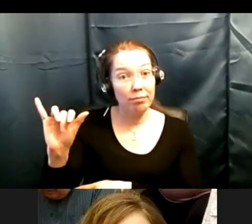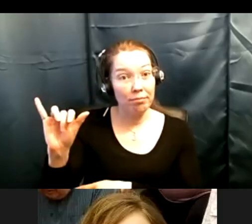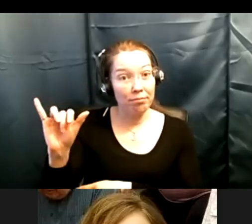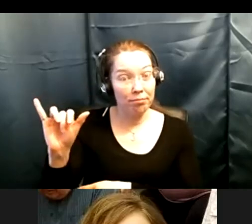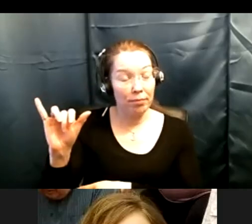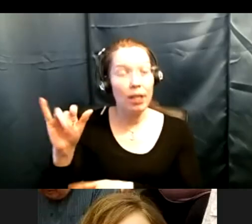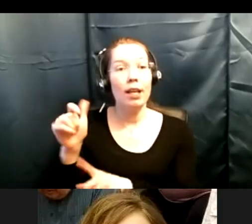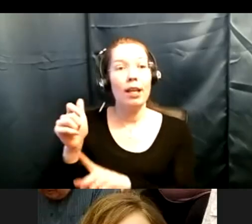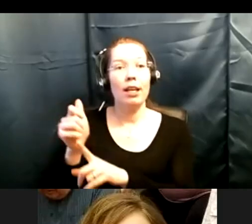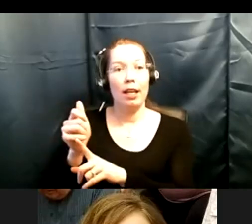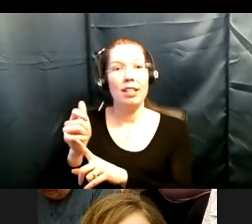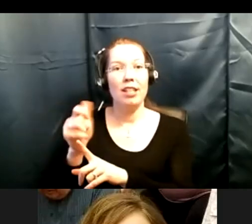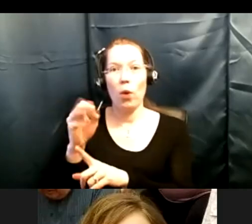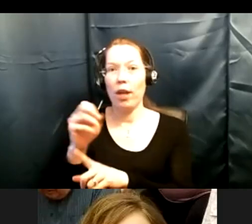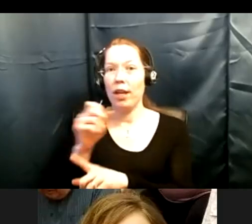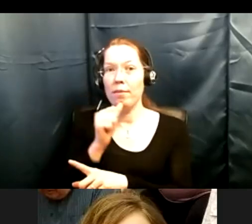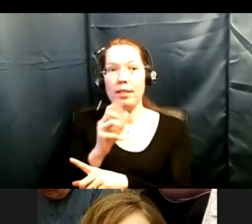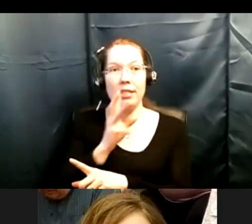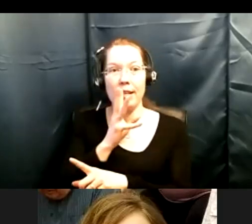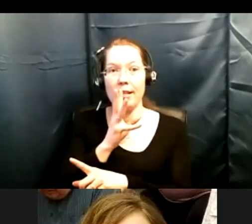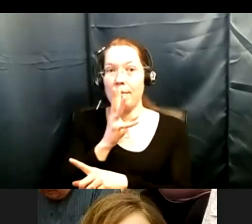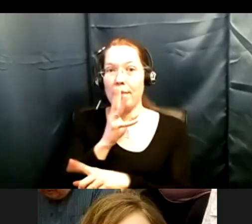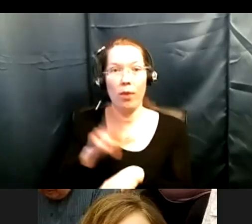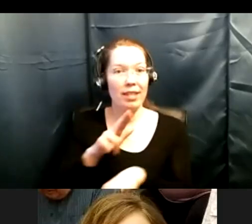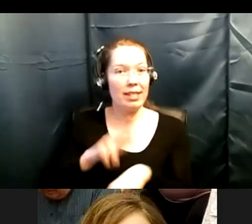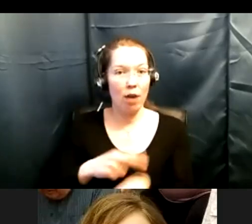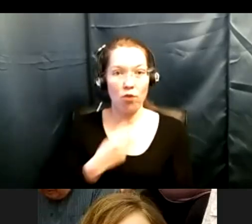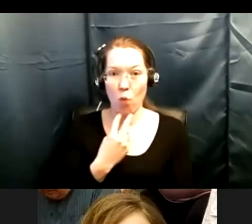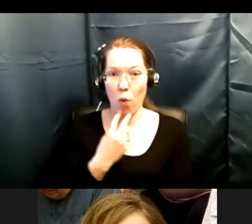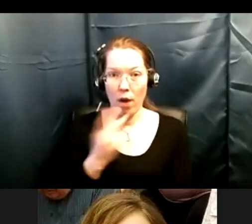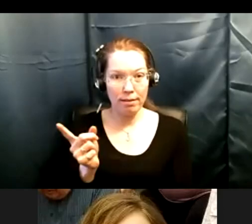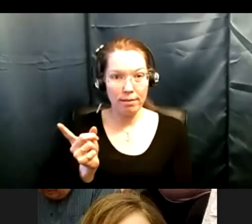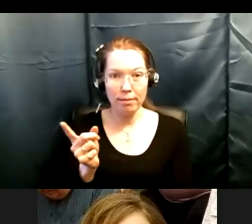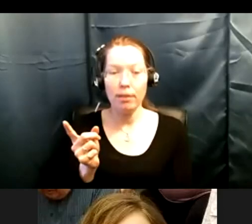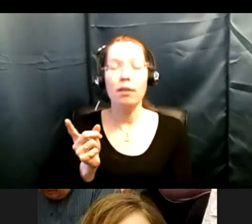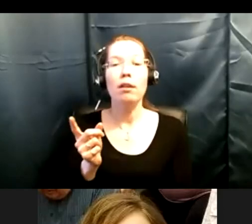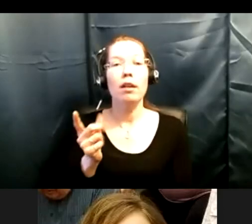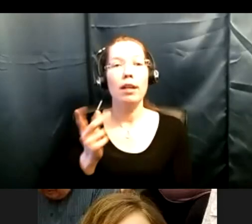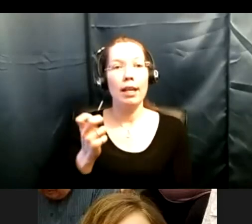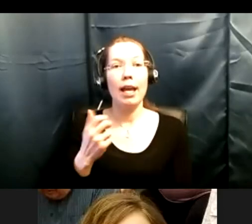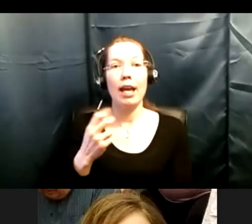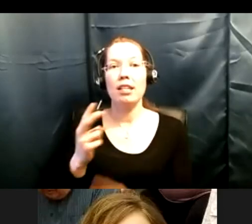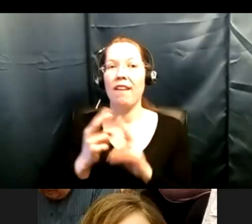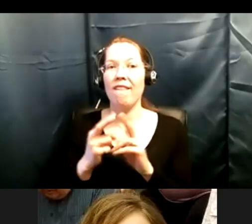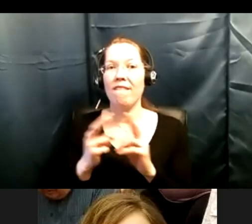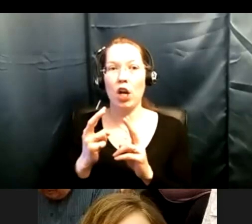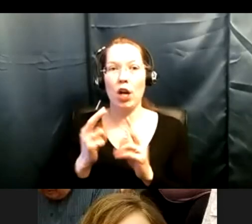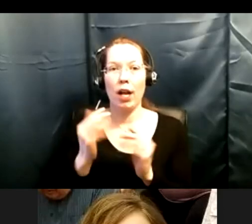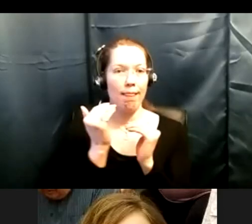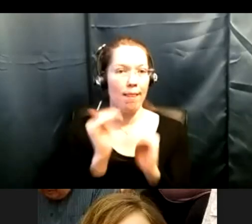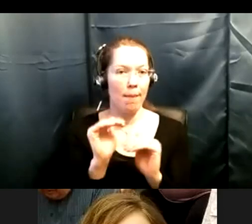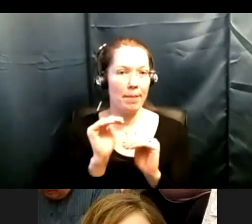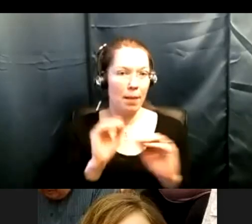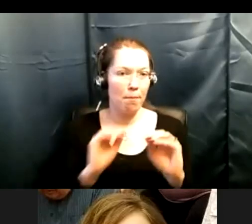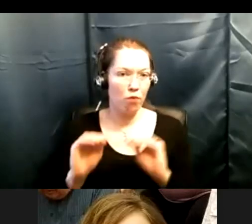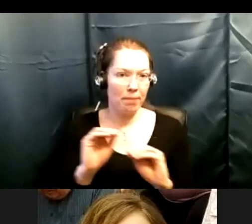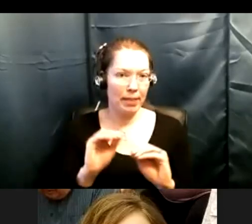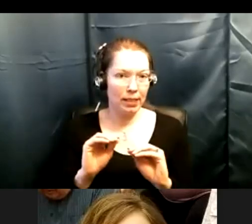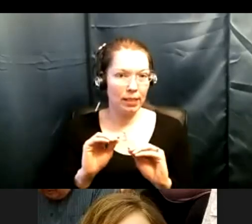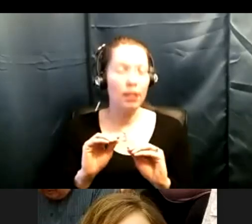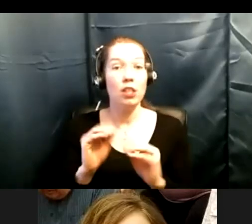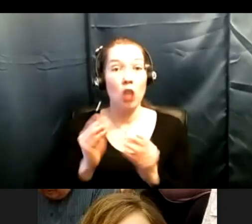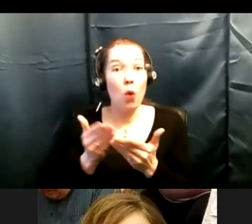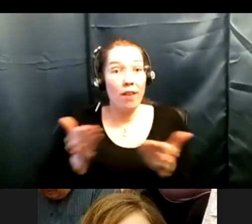doesn't speak with his natural voice, and he has very, very limited movement. So this